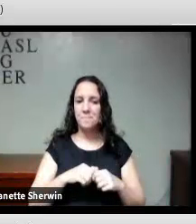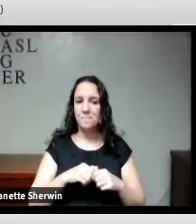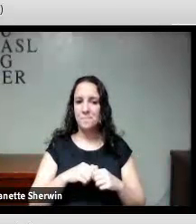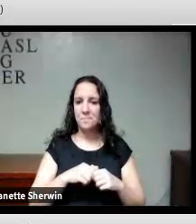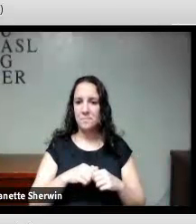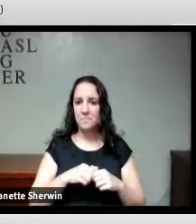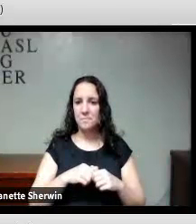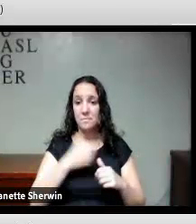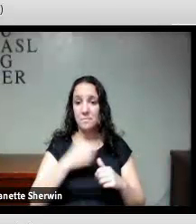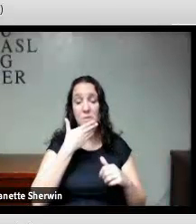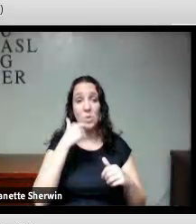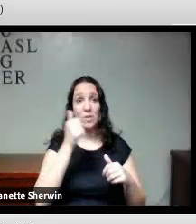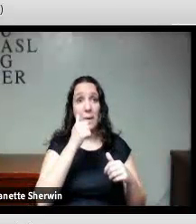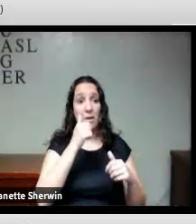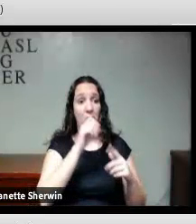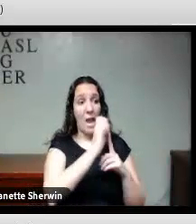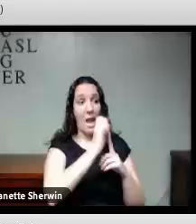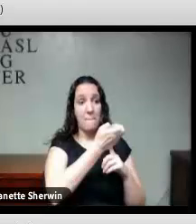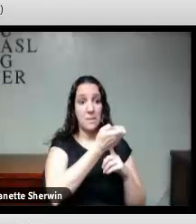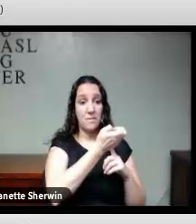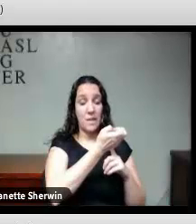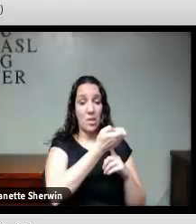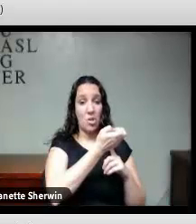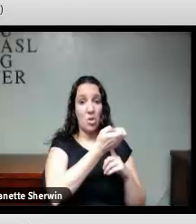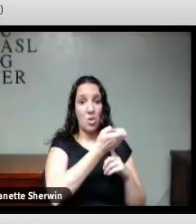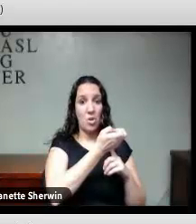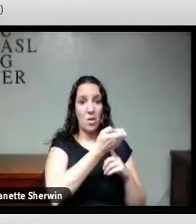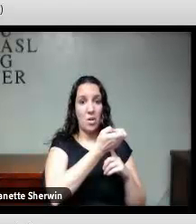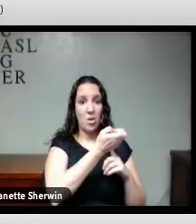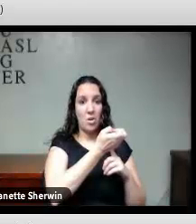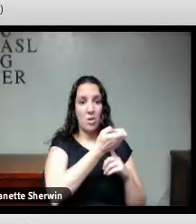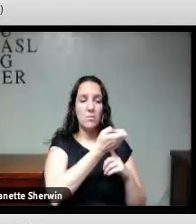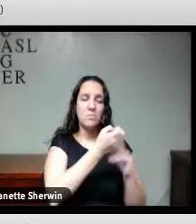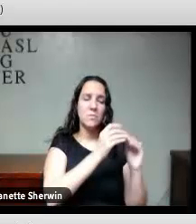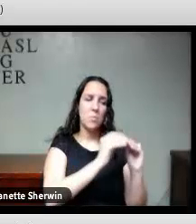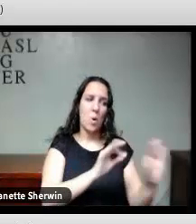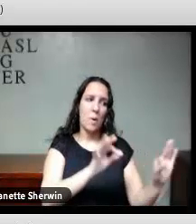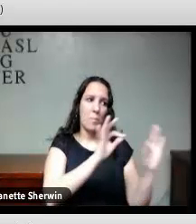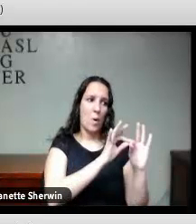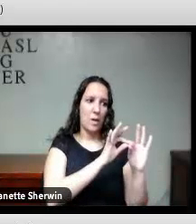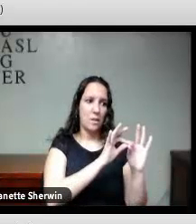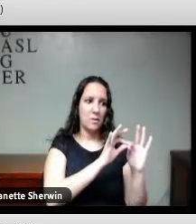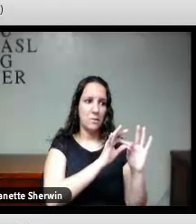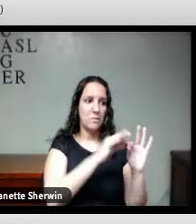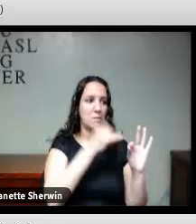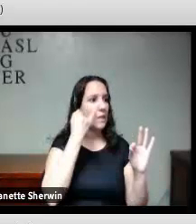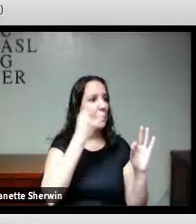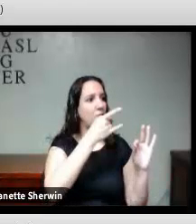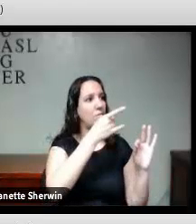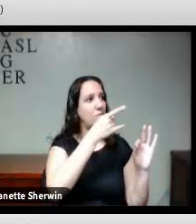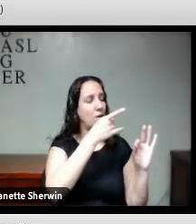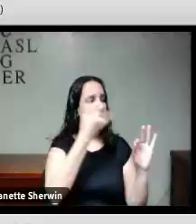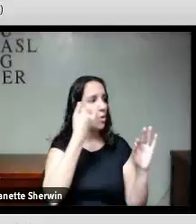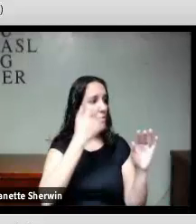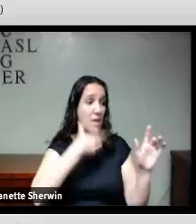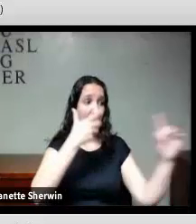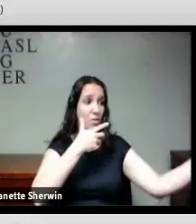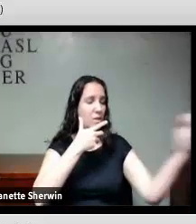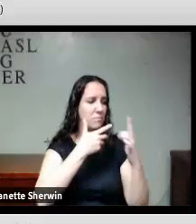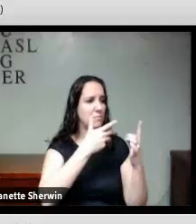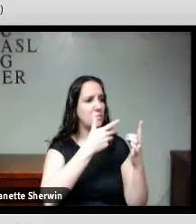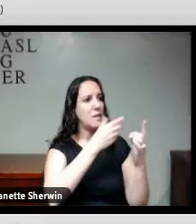better atmosphere comes into play because now it's a lot more pleasant to go to work when you can de-escalate the times that somebody is angry